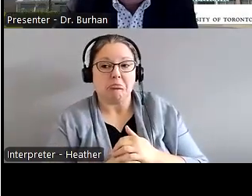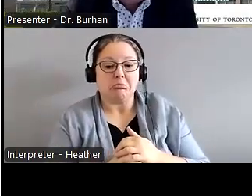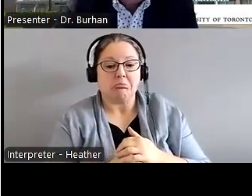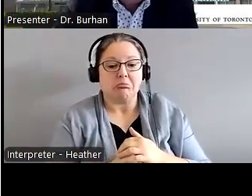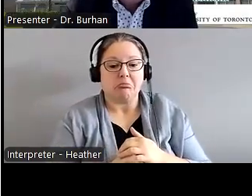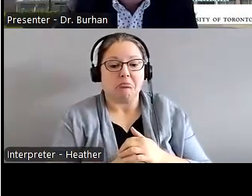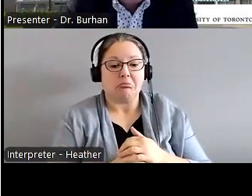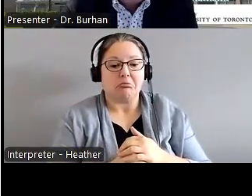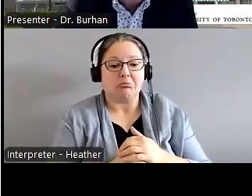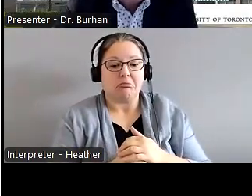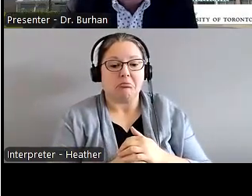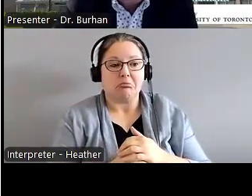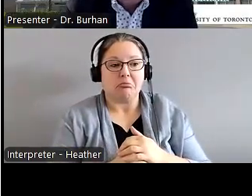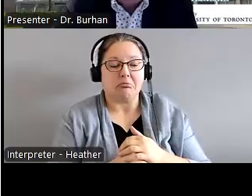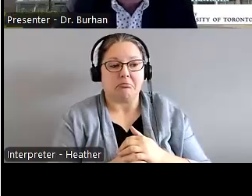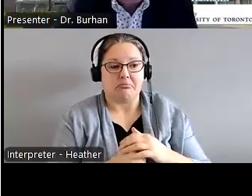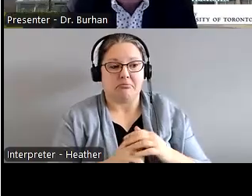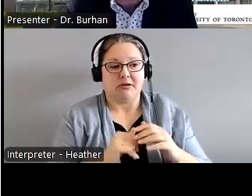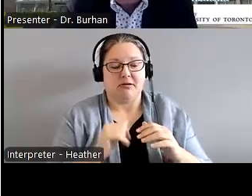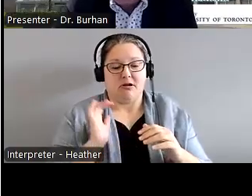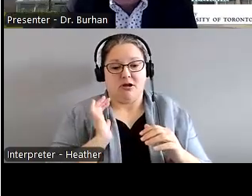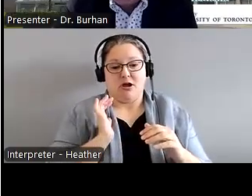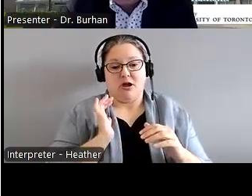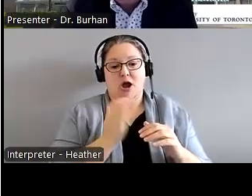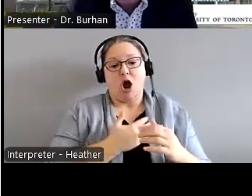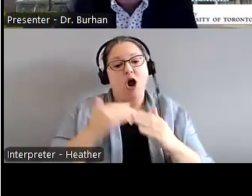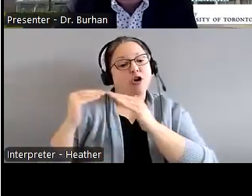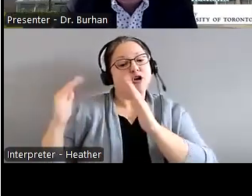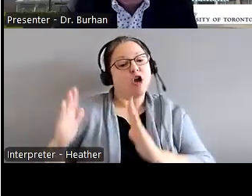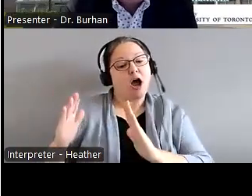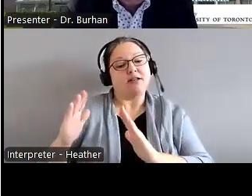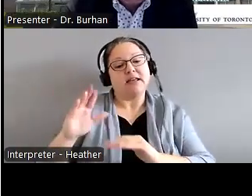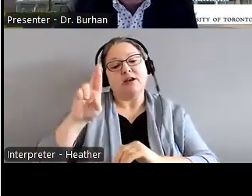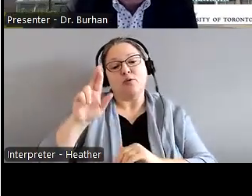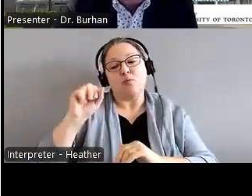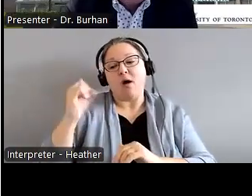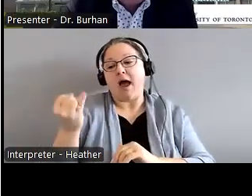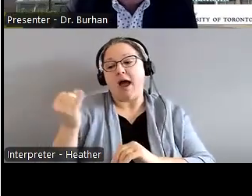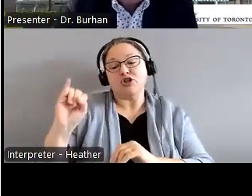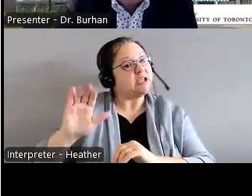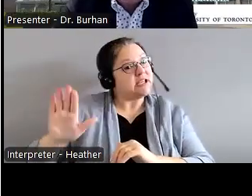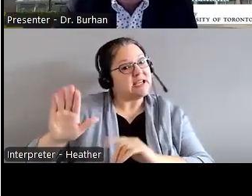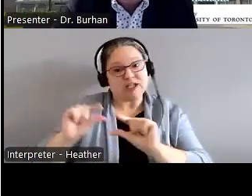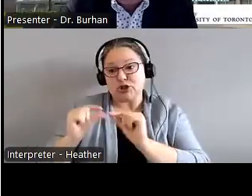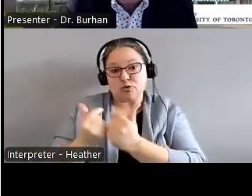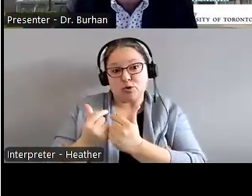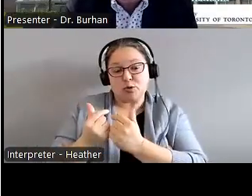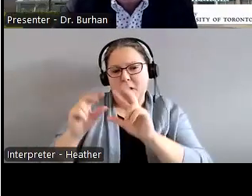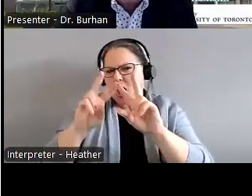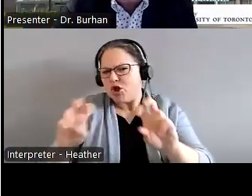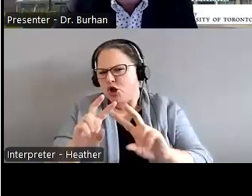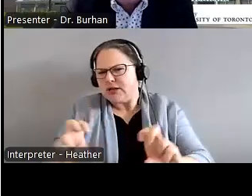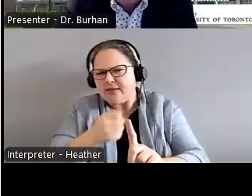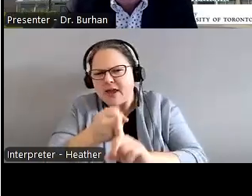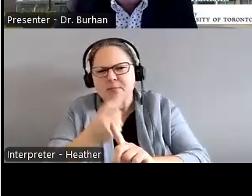Our colleague, Dr. Raji and his group did look at the effect of other forms